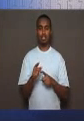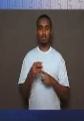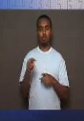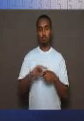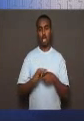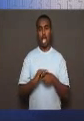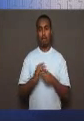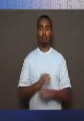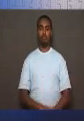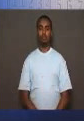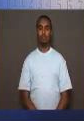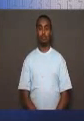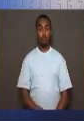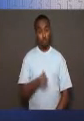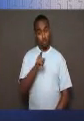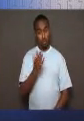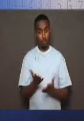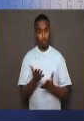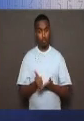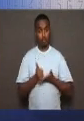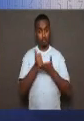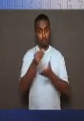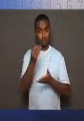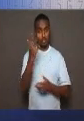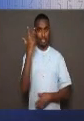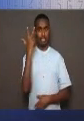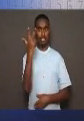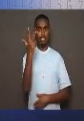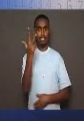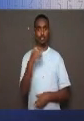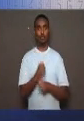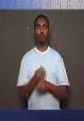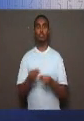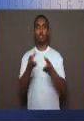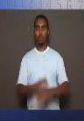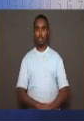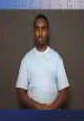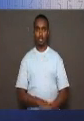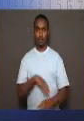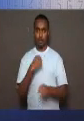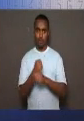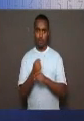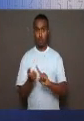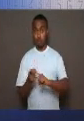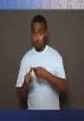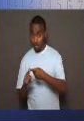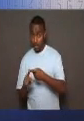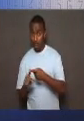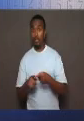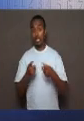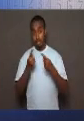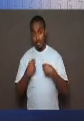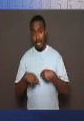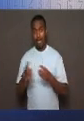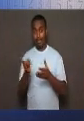profession. You will be provided with 3 jobs. Working with a partner, try